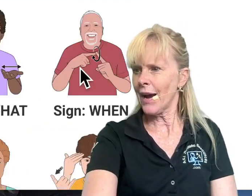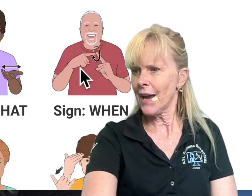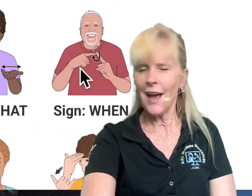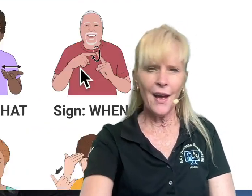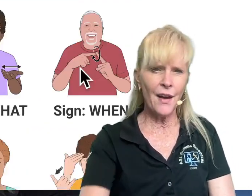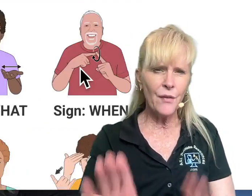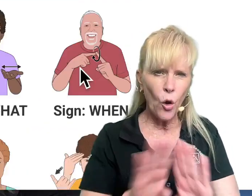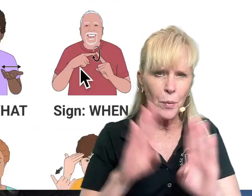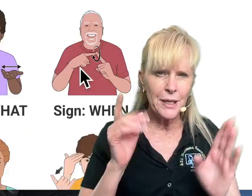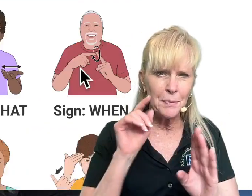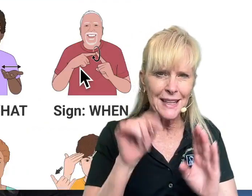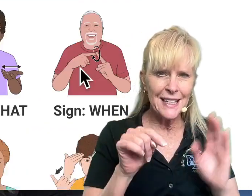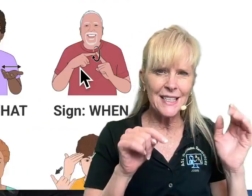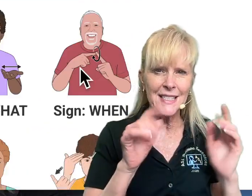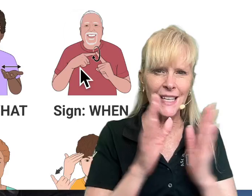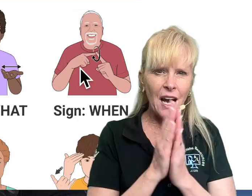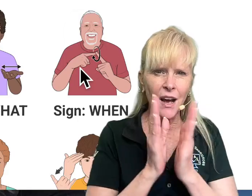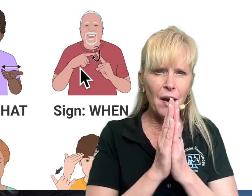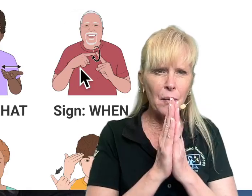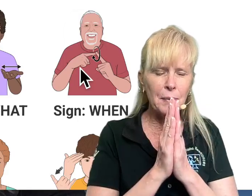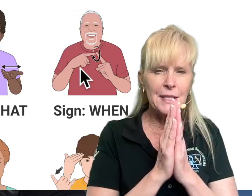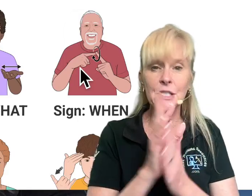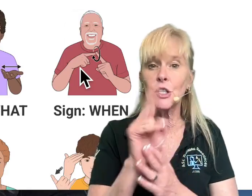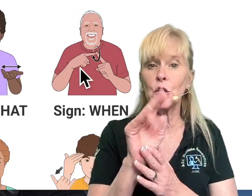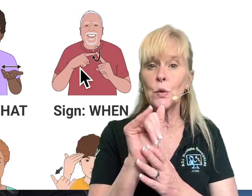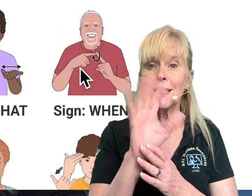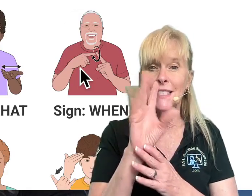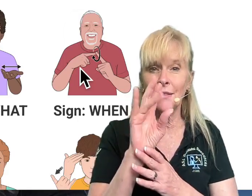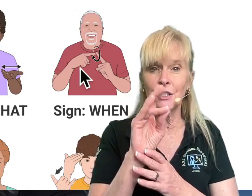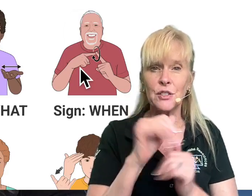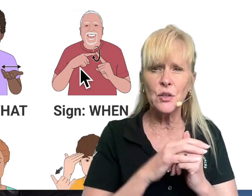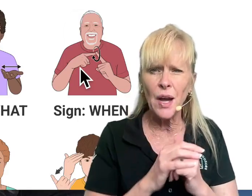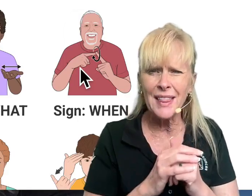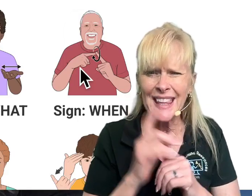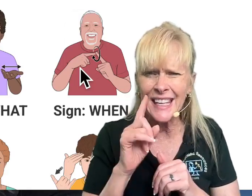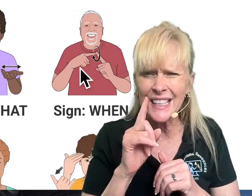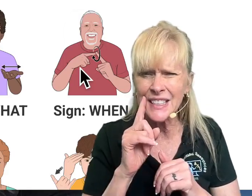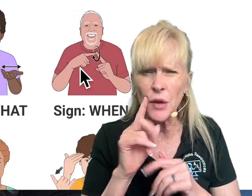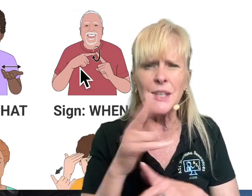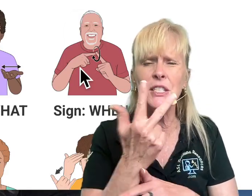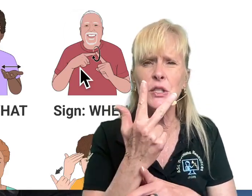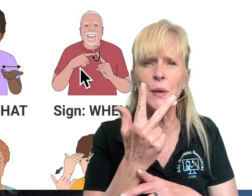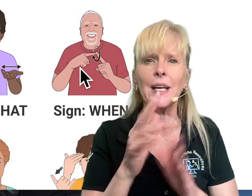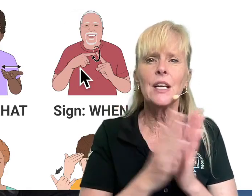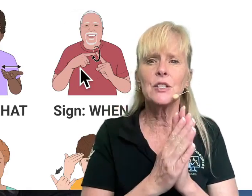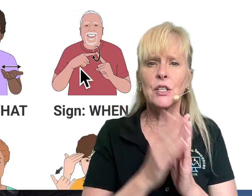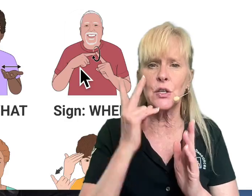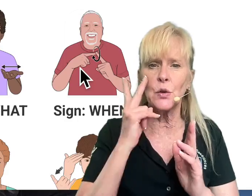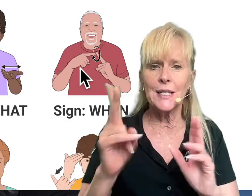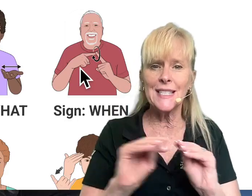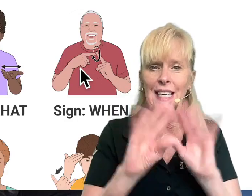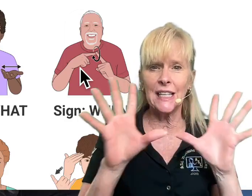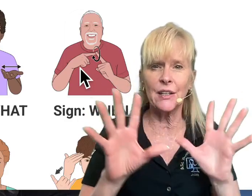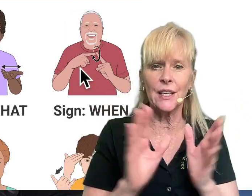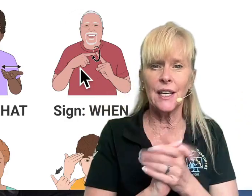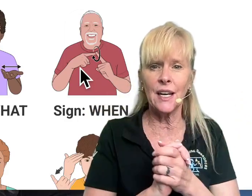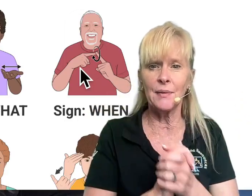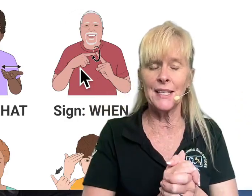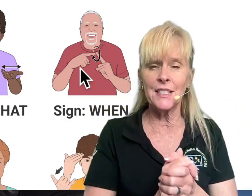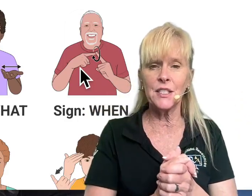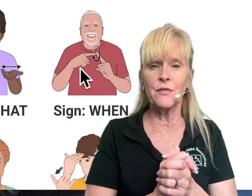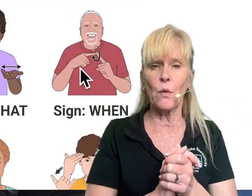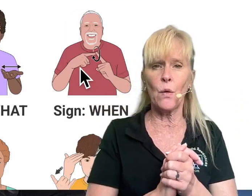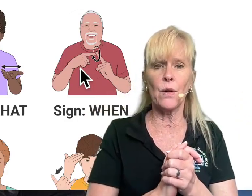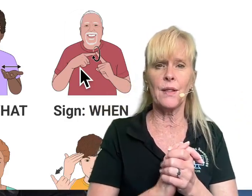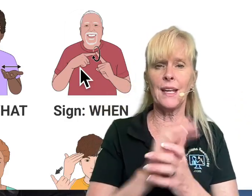so I have opened up this. This is in Unit 7, just so I think it is. No, this is 3, just so you can see clearly.